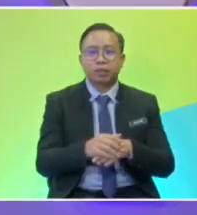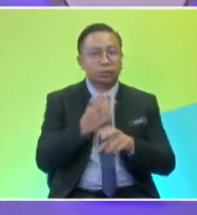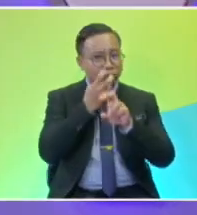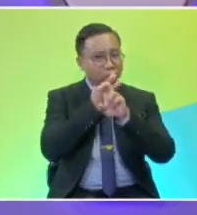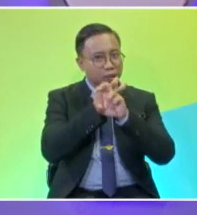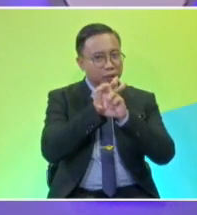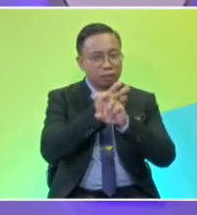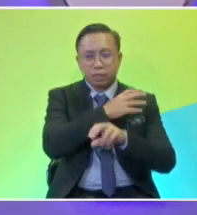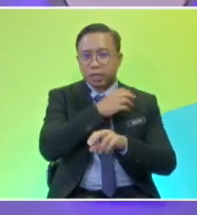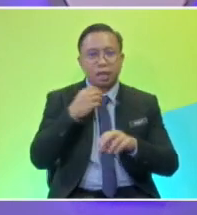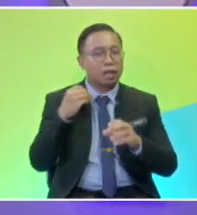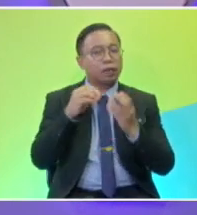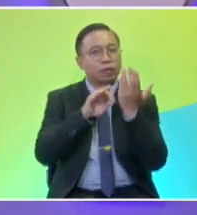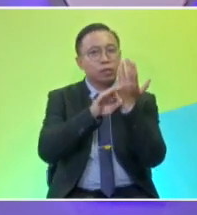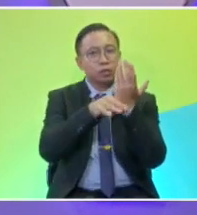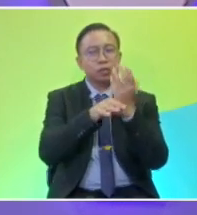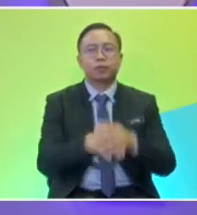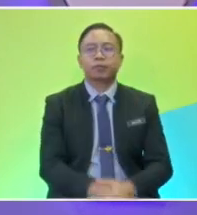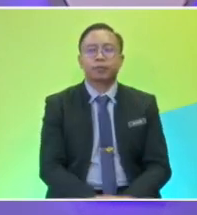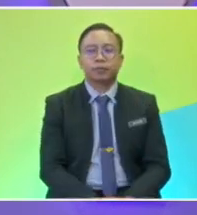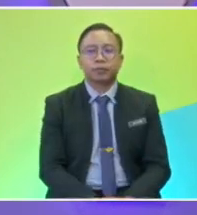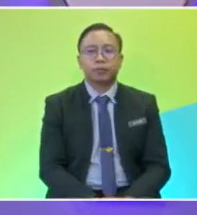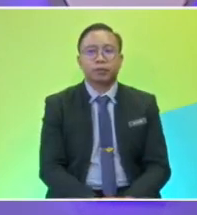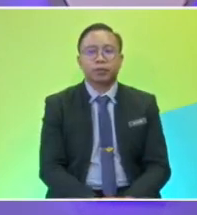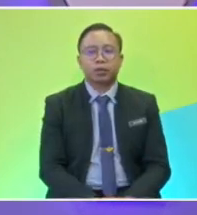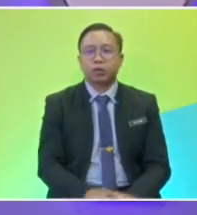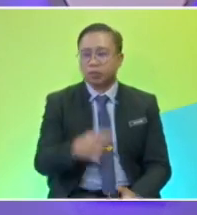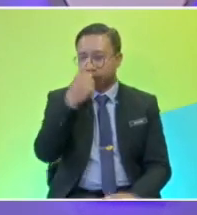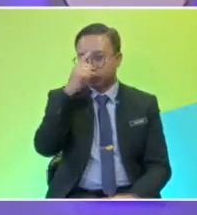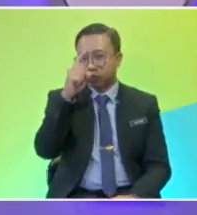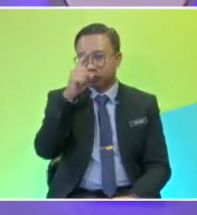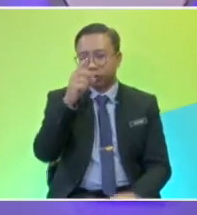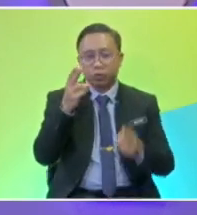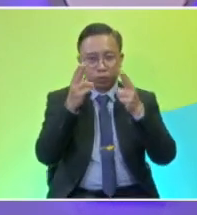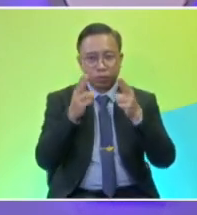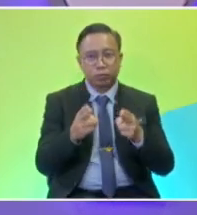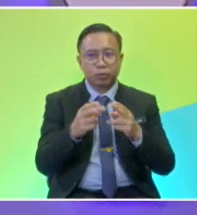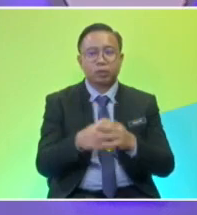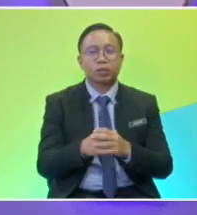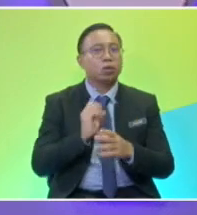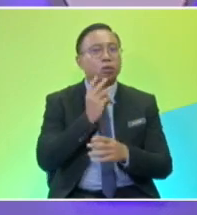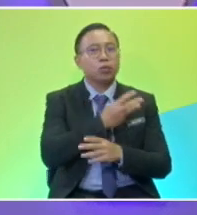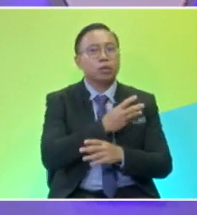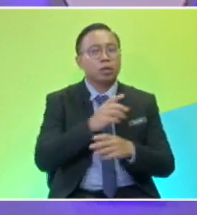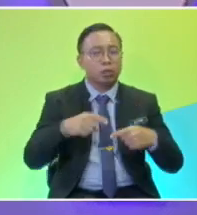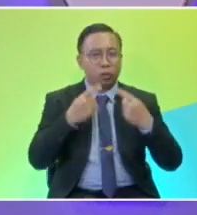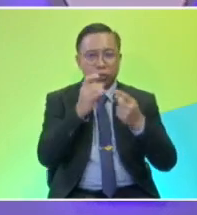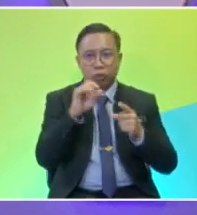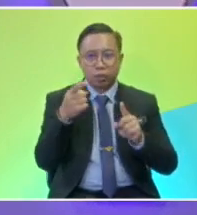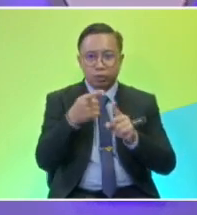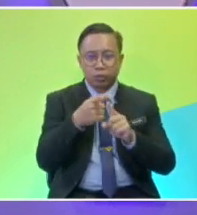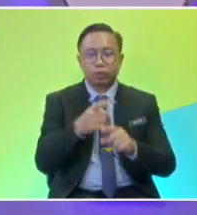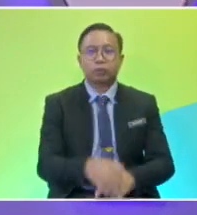system and its function, okay? Okay. Alright, so for the human skeletal system, we are going to basic, it's